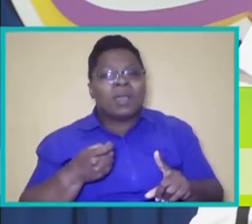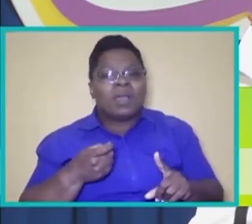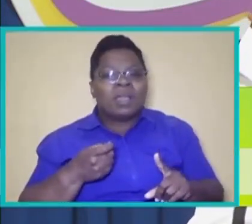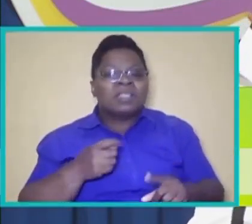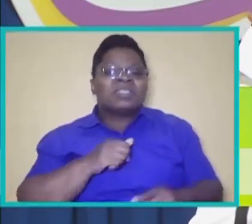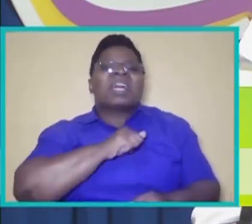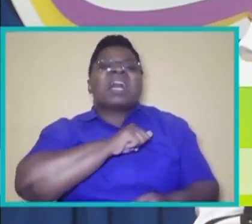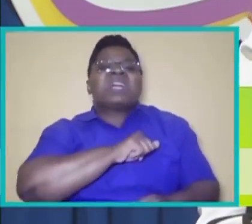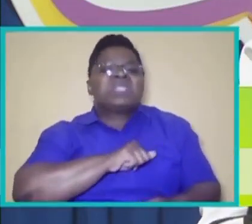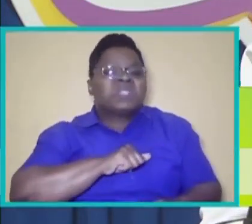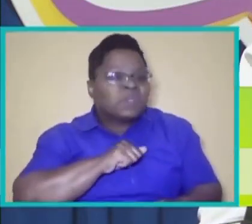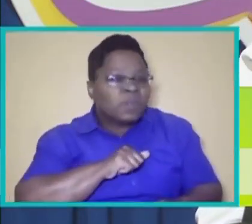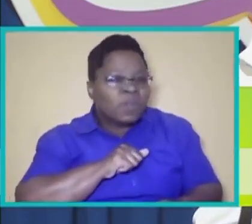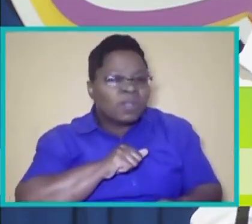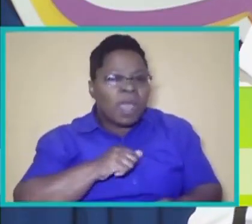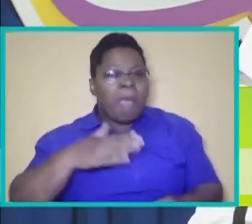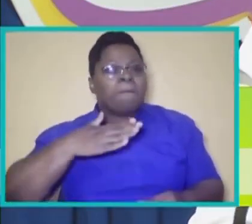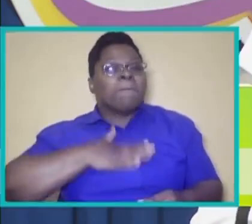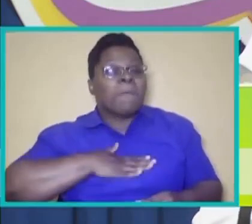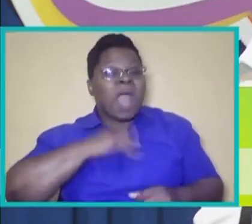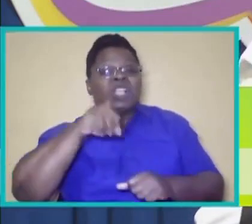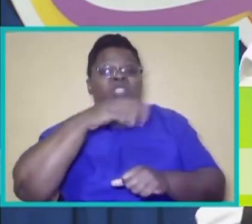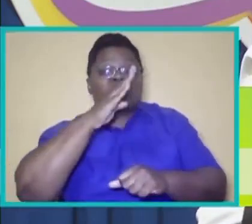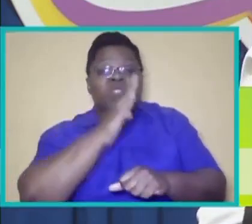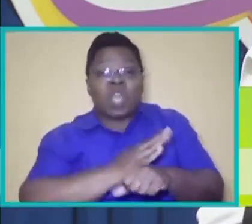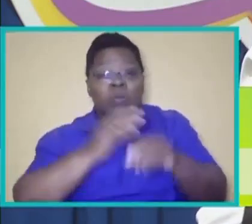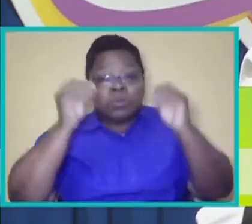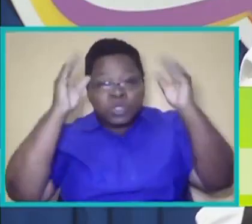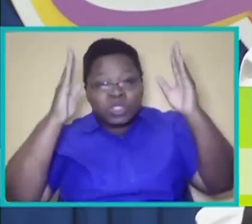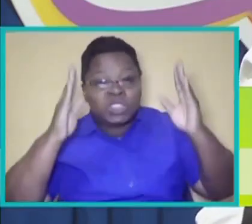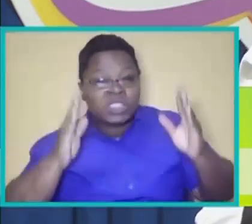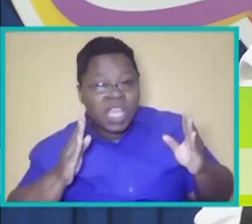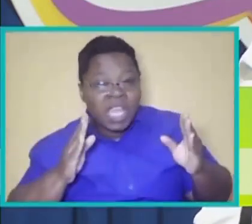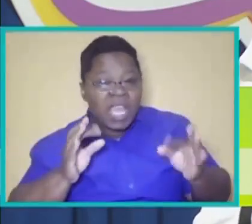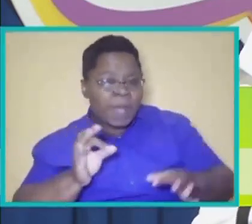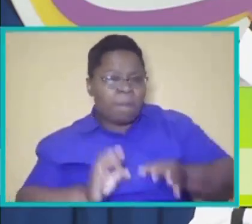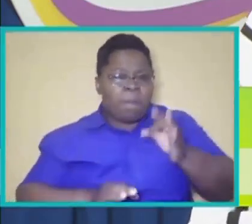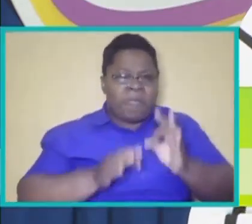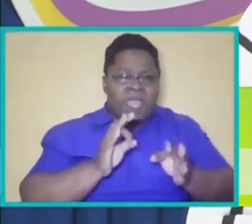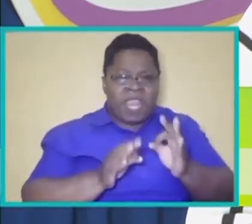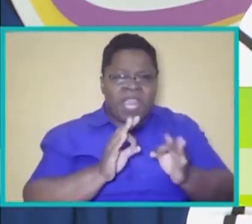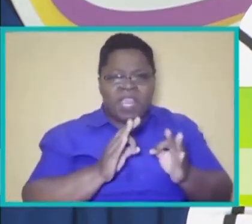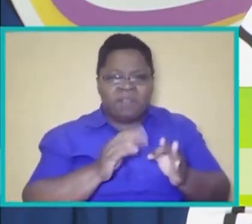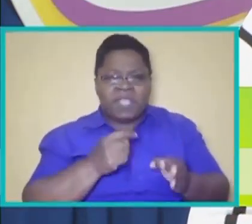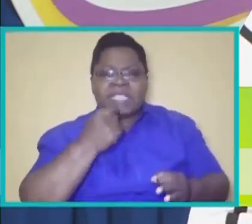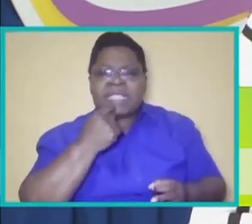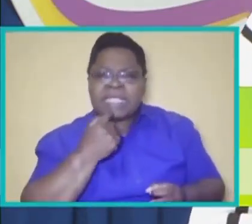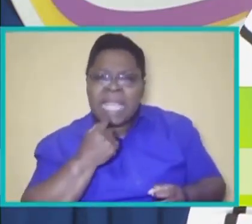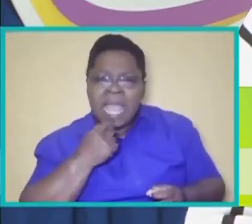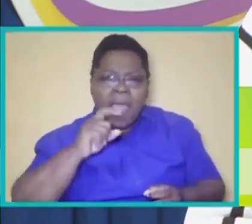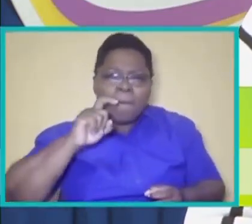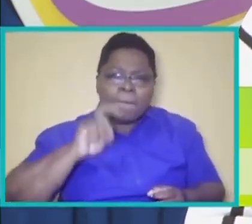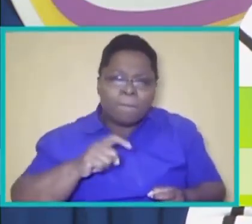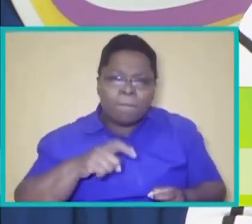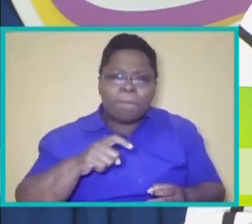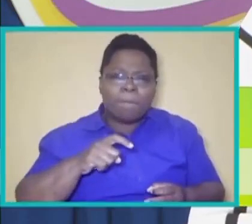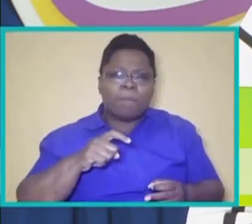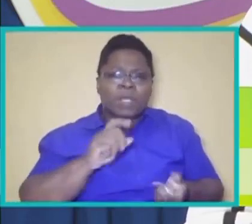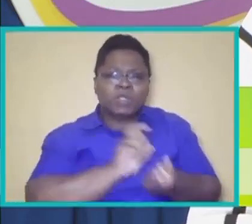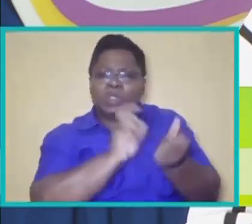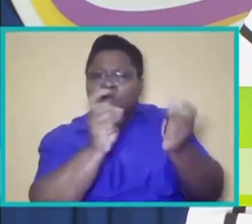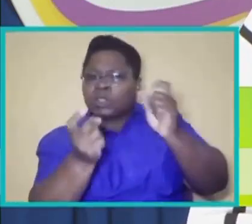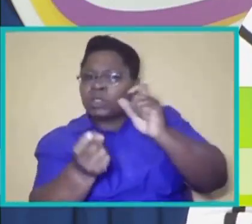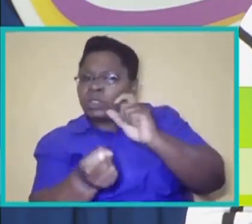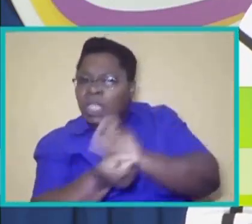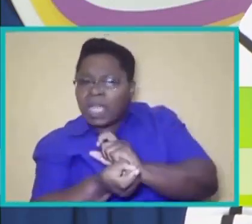am shifting from teaching content to teaching a person. And so when we understand that